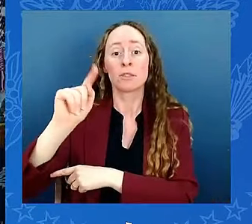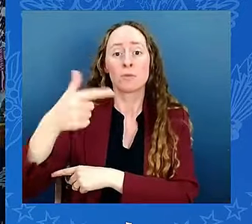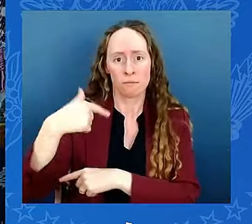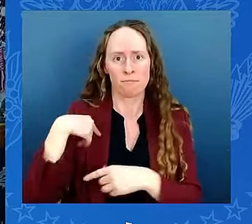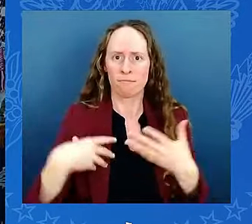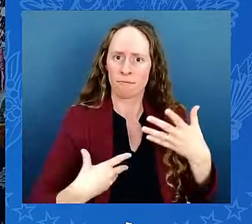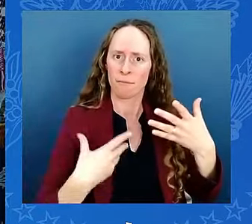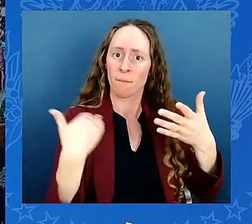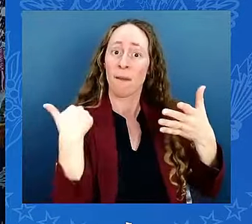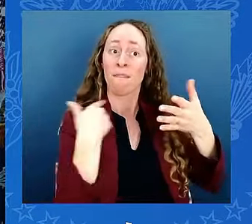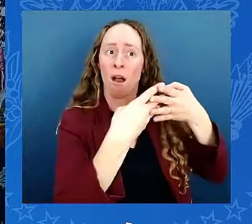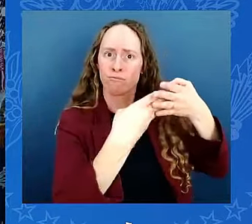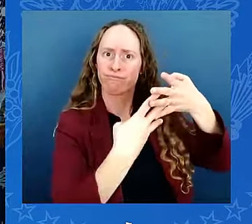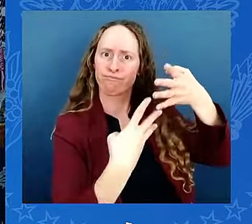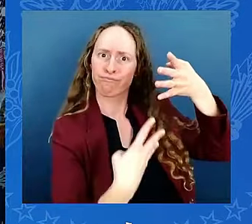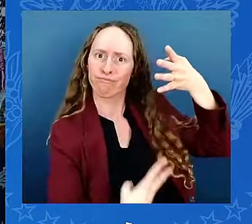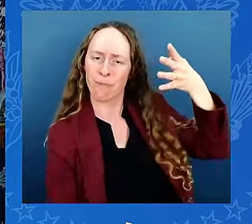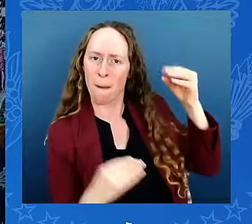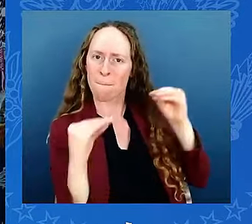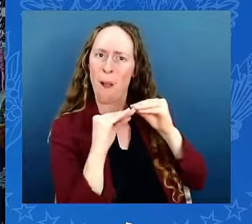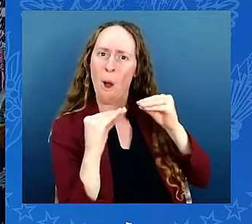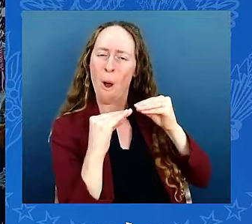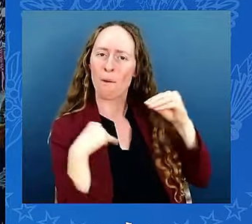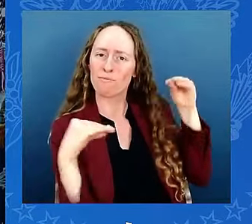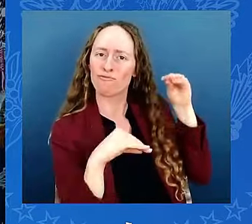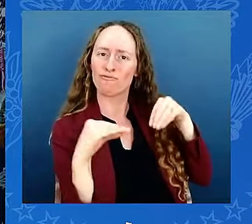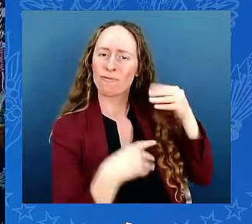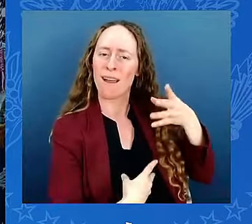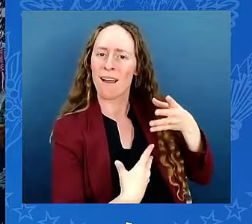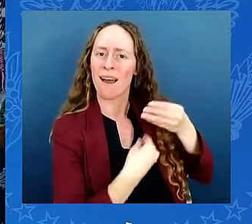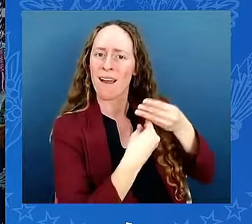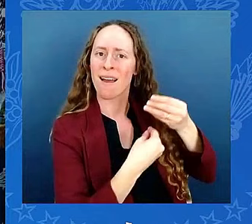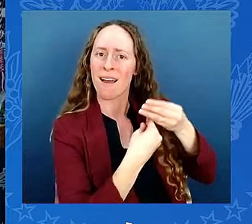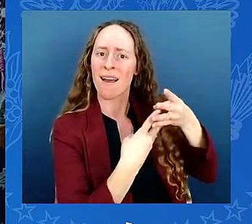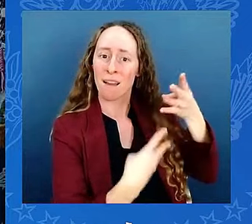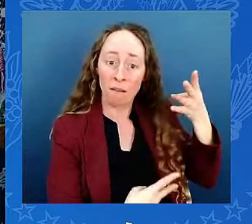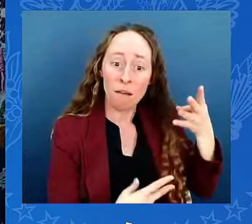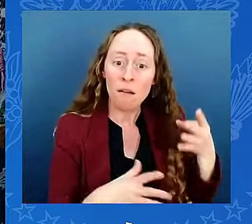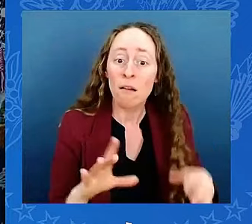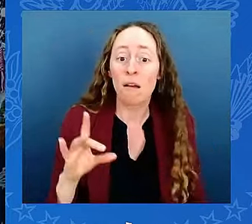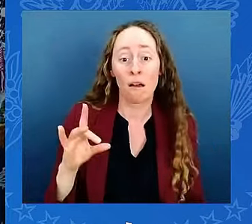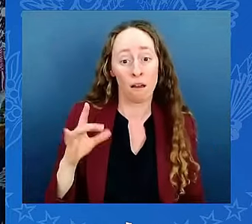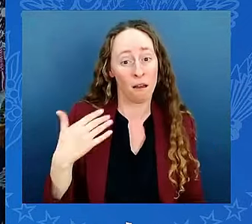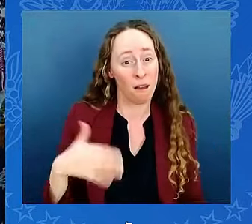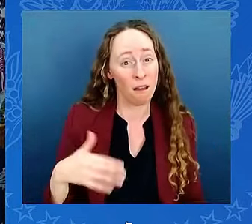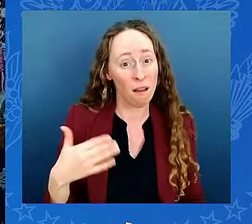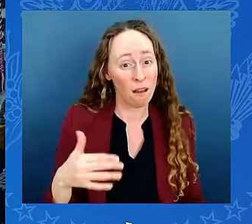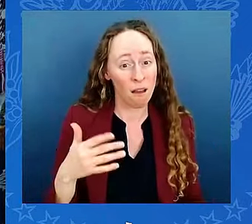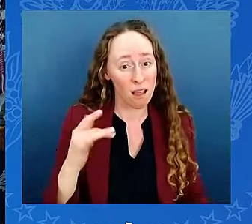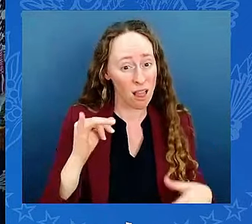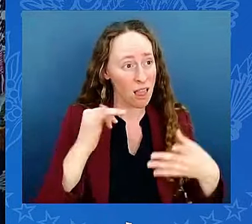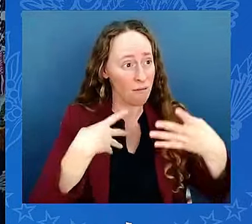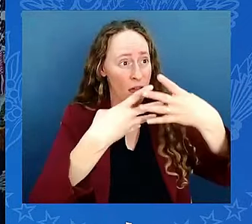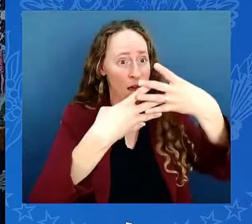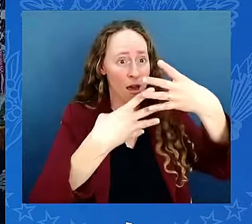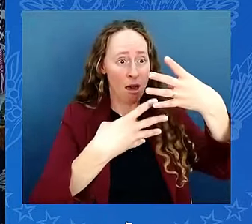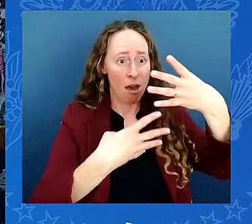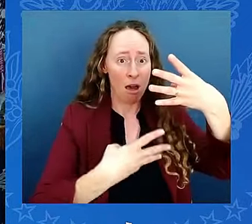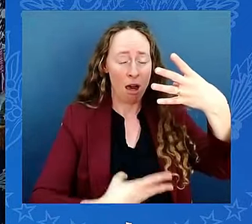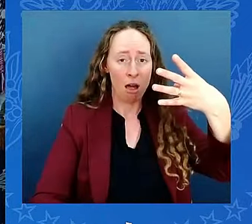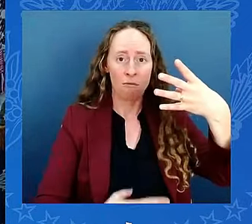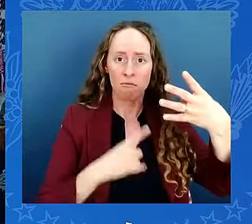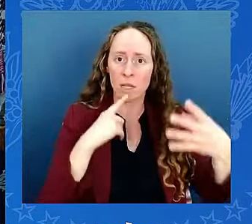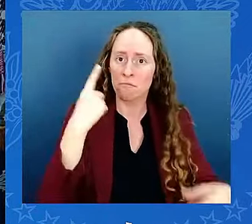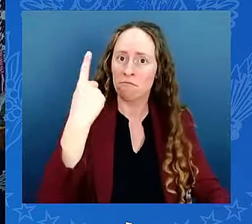We've gone further than we could have ever imagined. President Biden's vision has set the course for a safer,